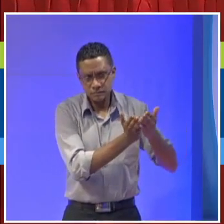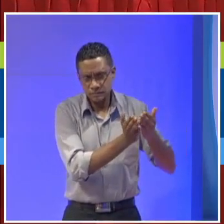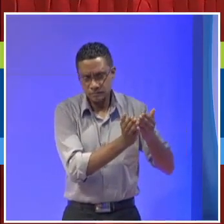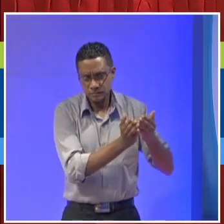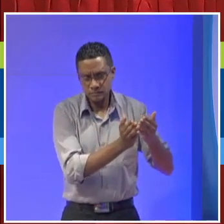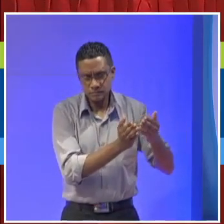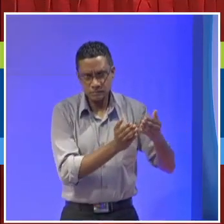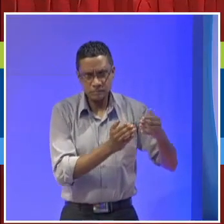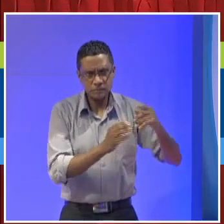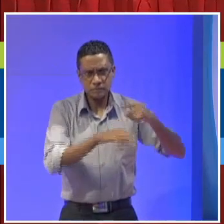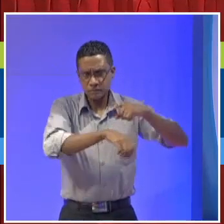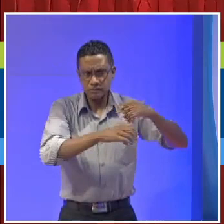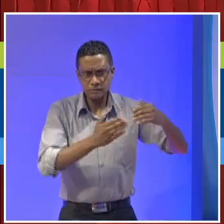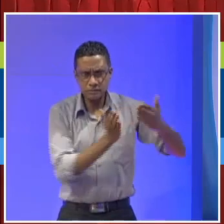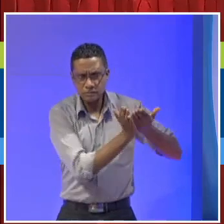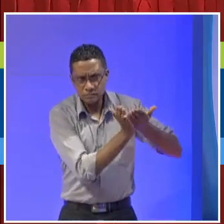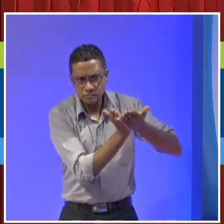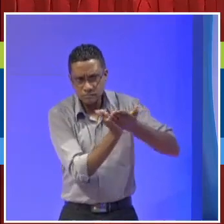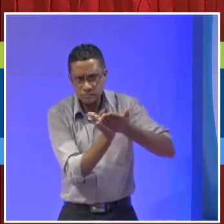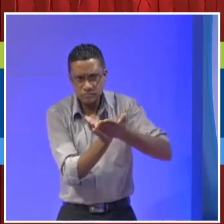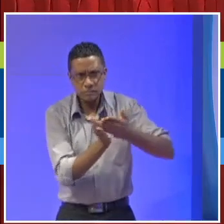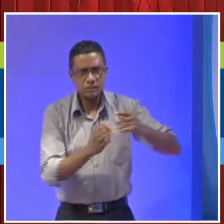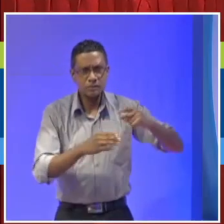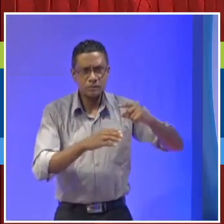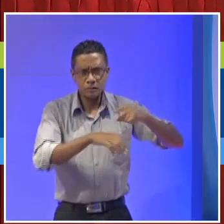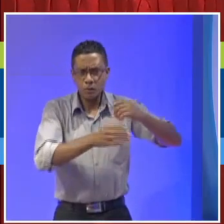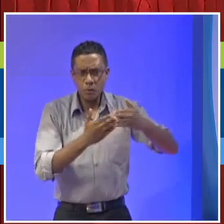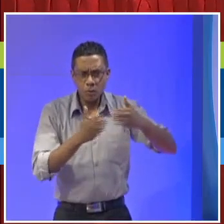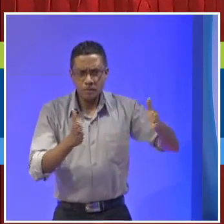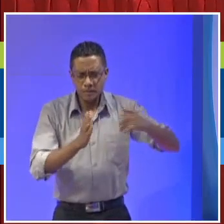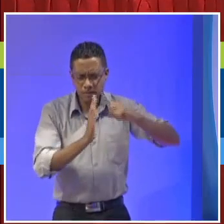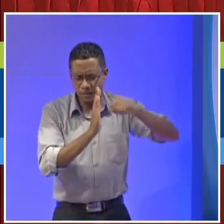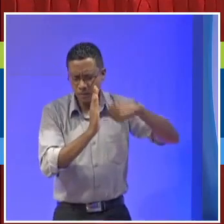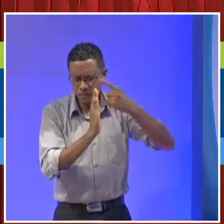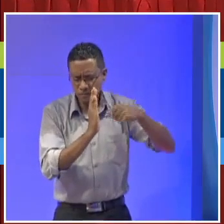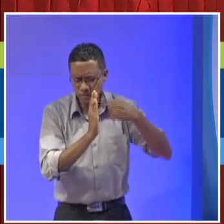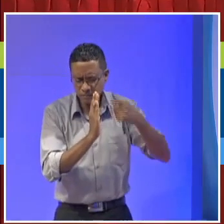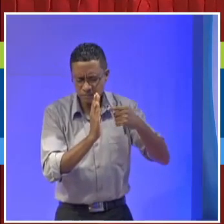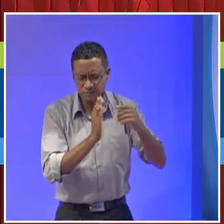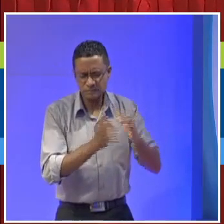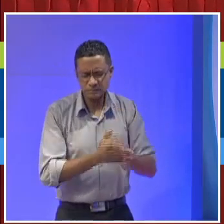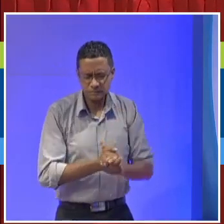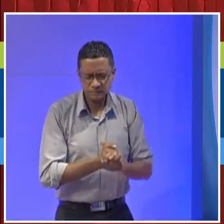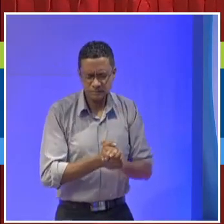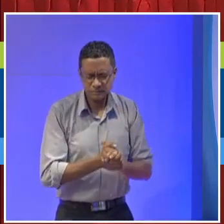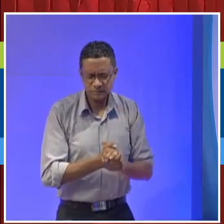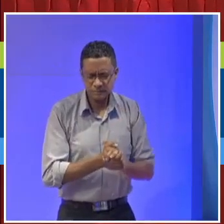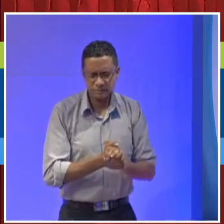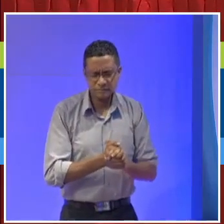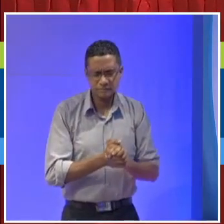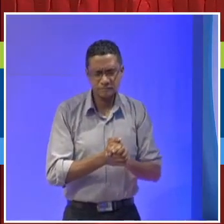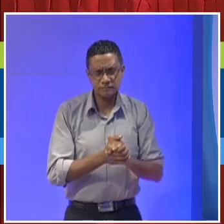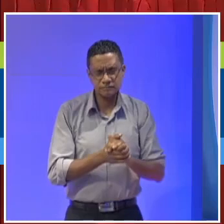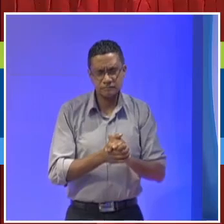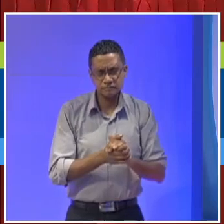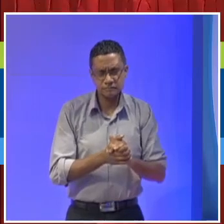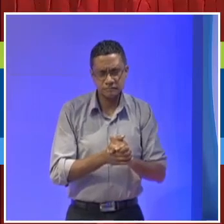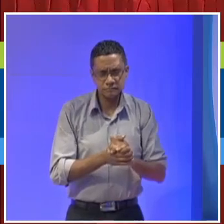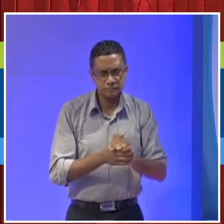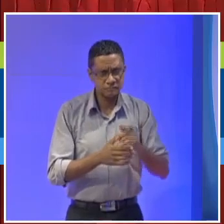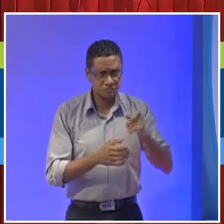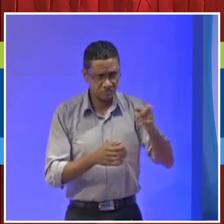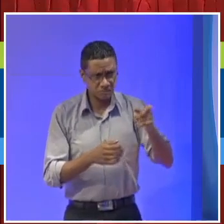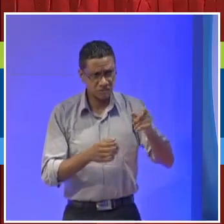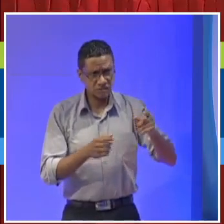opening hours for rivers and beaches, etc., or will swamps be given an exemption to operate within their usual